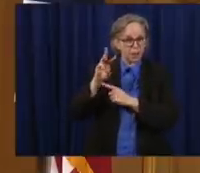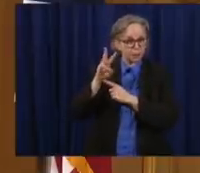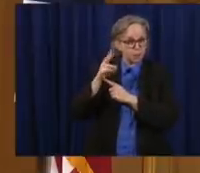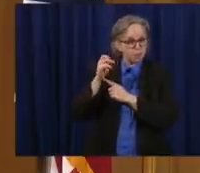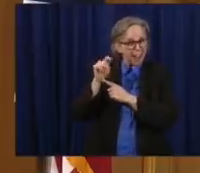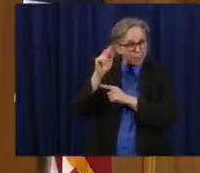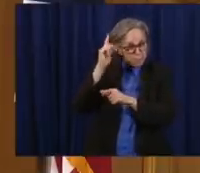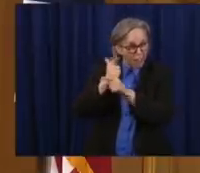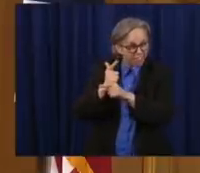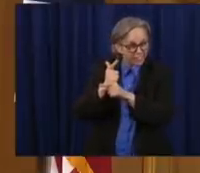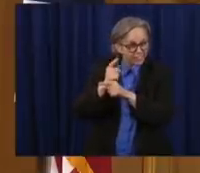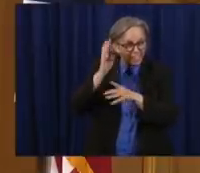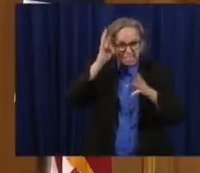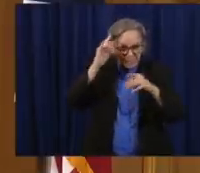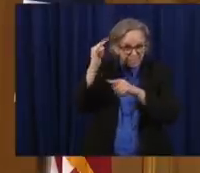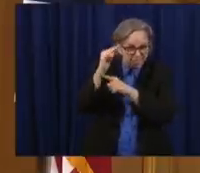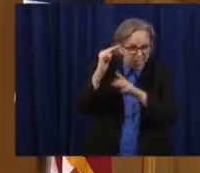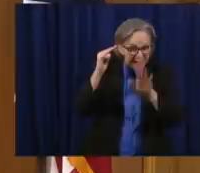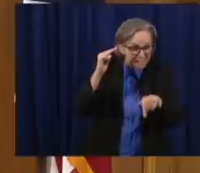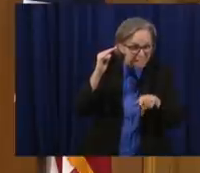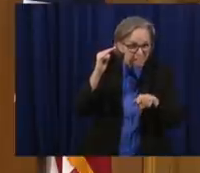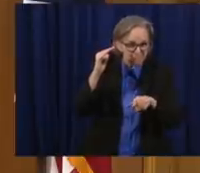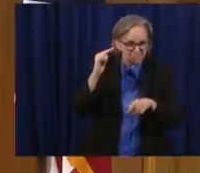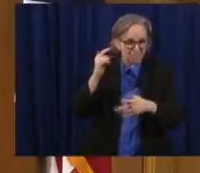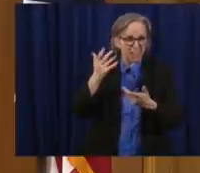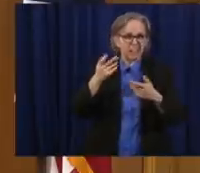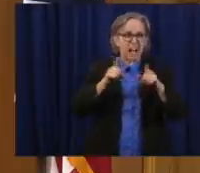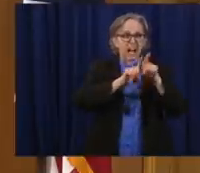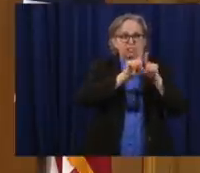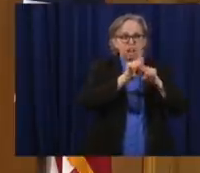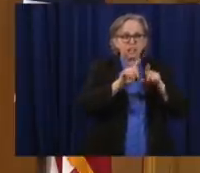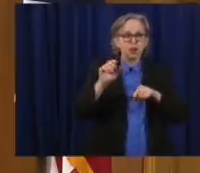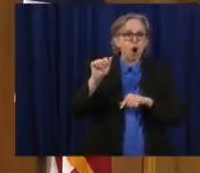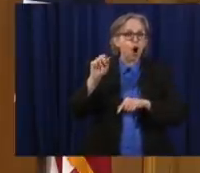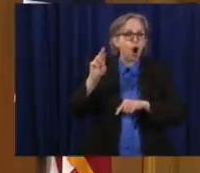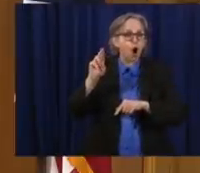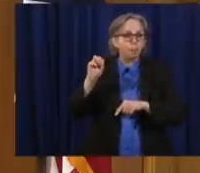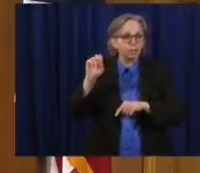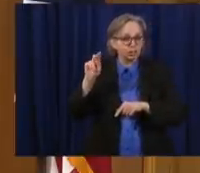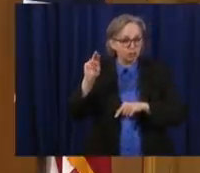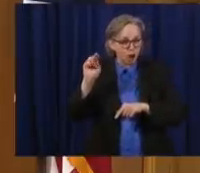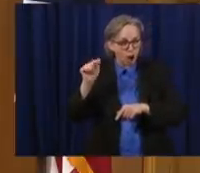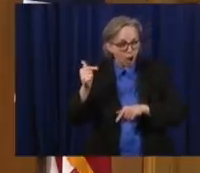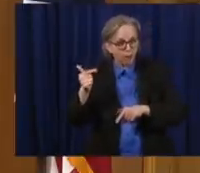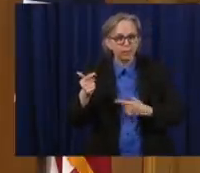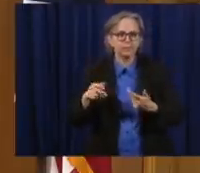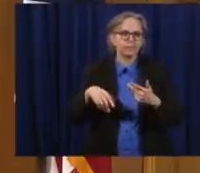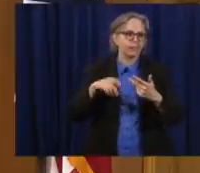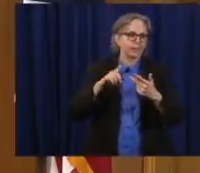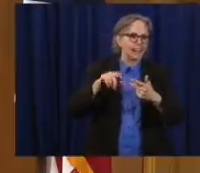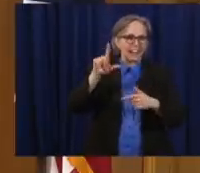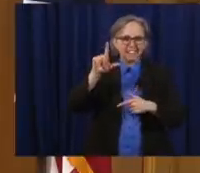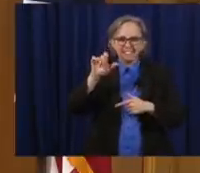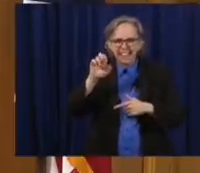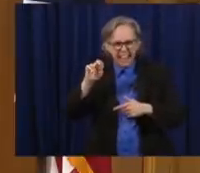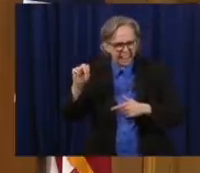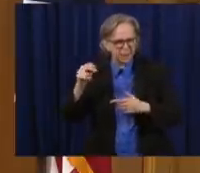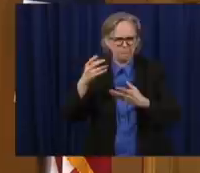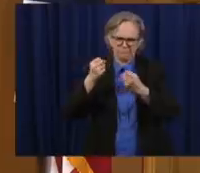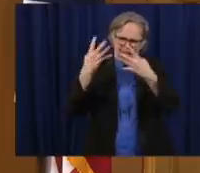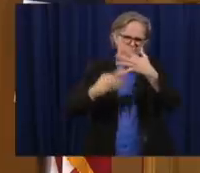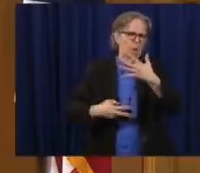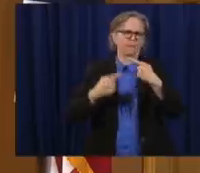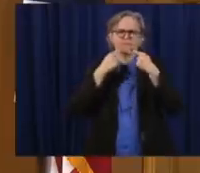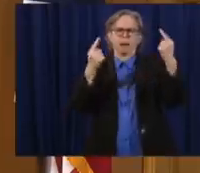Neil Armstrong, John Glenn, and many more. There's certainly another part of